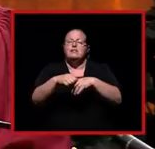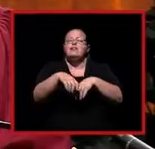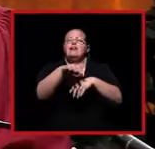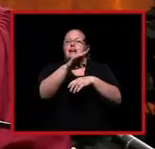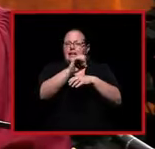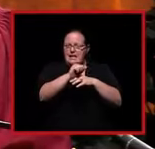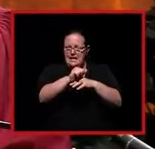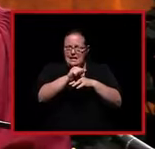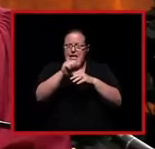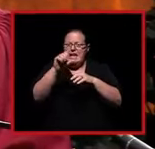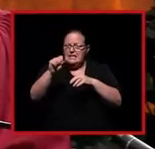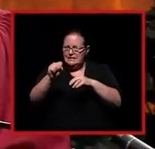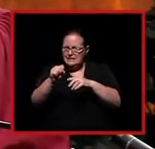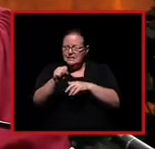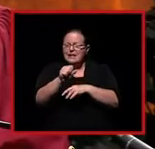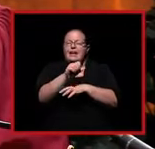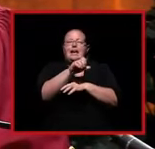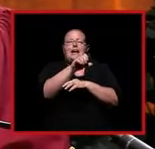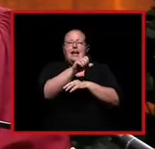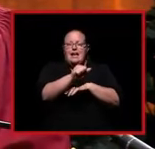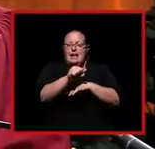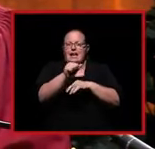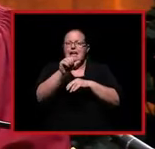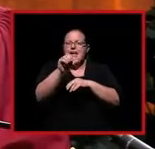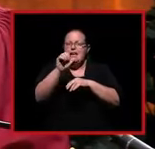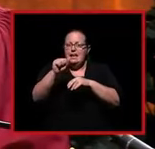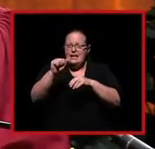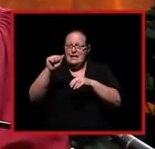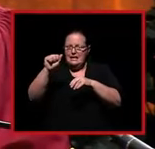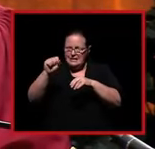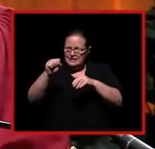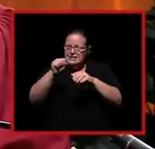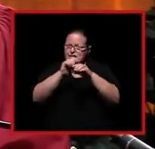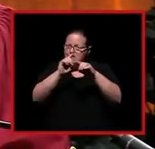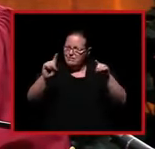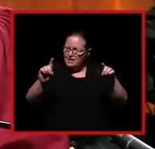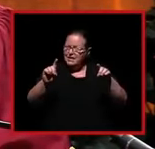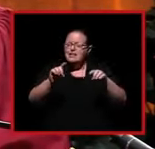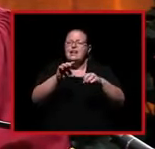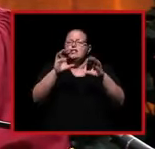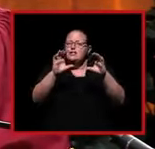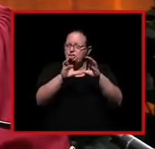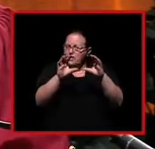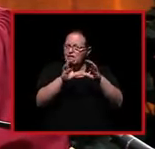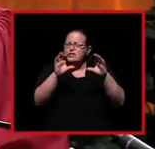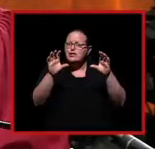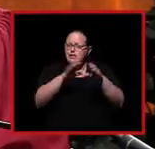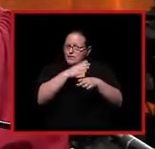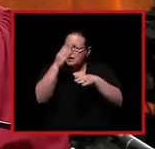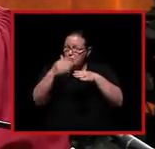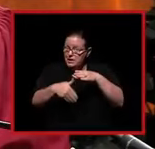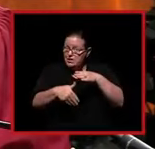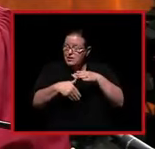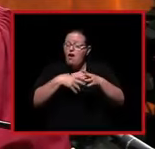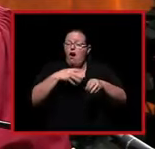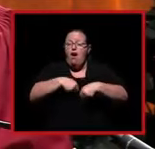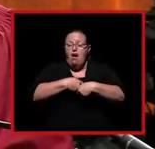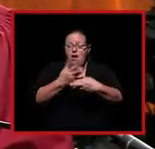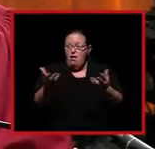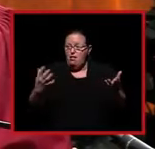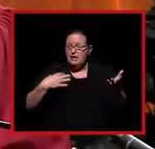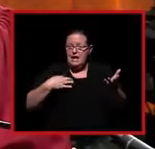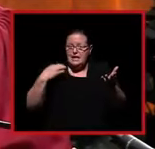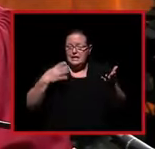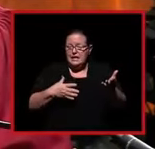the Associate in Science, the Associate in Applied Science degrees, certificates, and certificates of completion to those